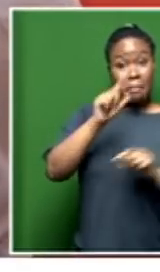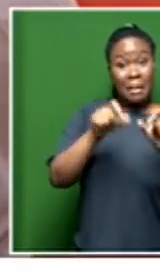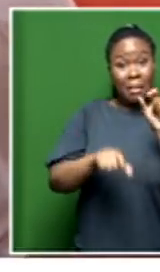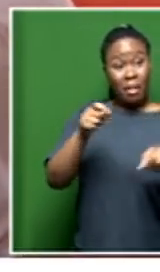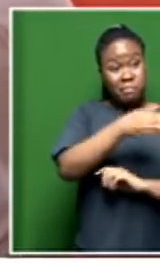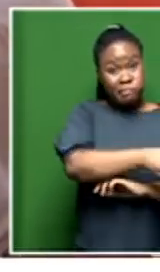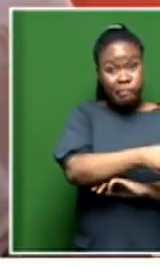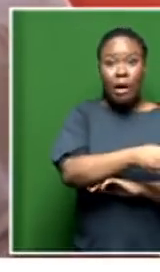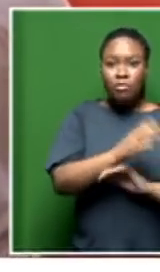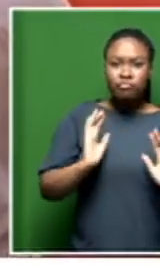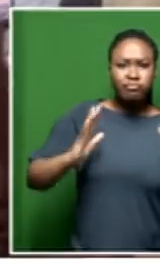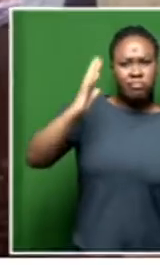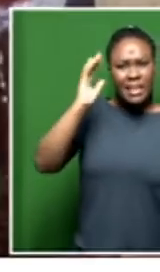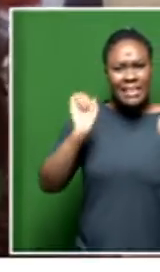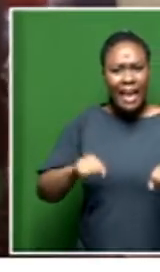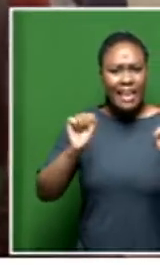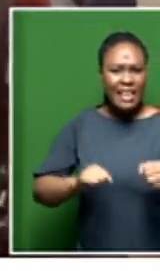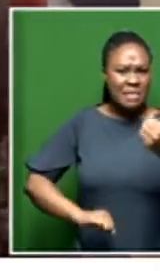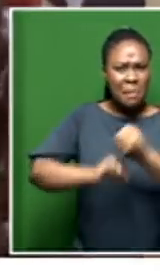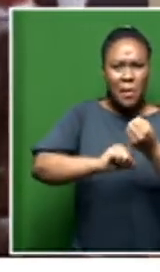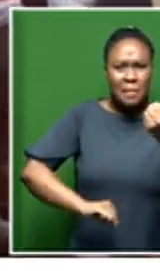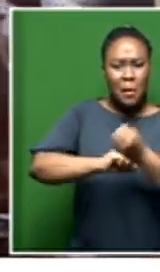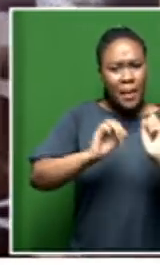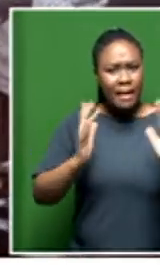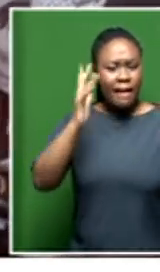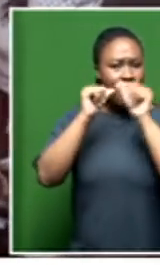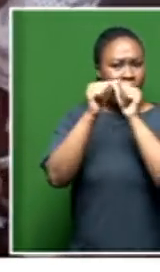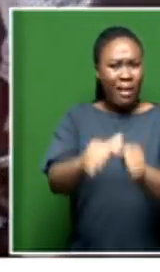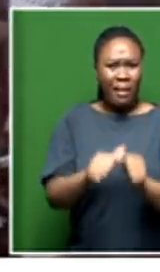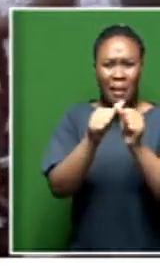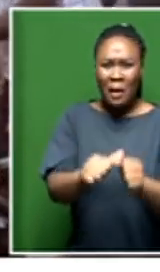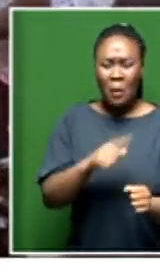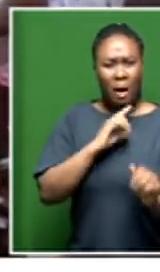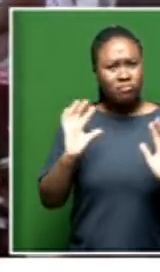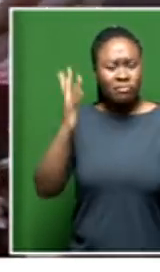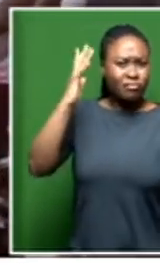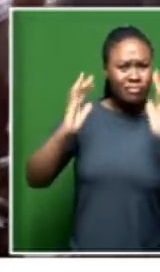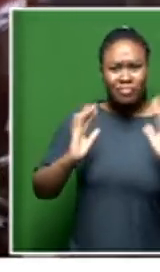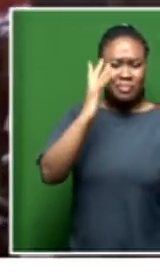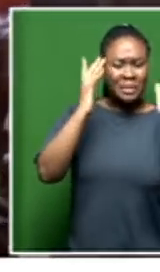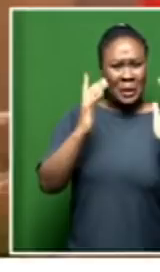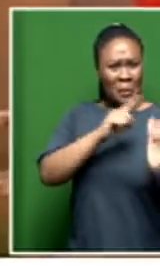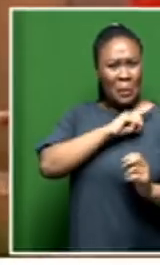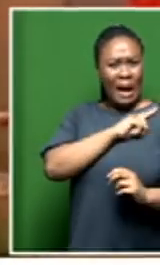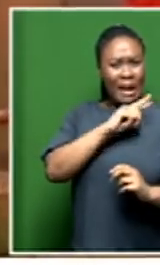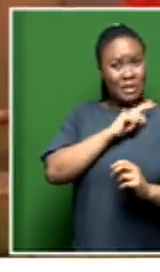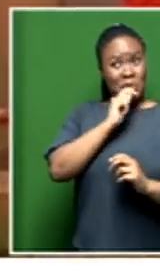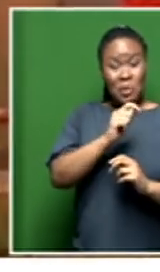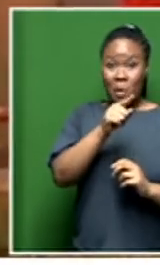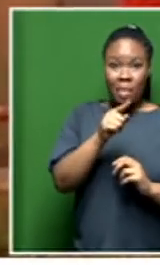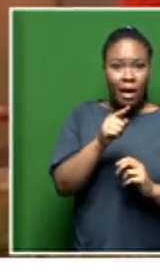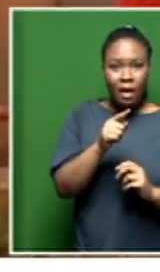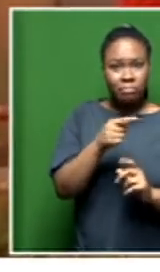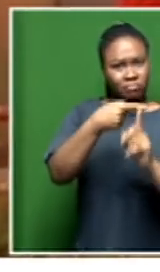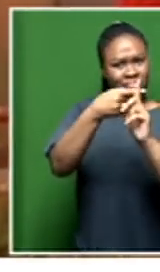this. Why? Why does there seem to be such celebration, and yet the future doesn't look too rosy after coups like